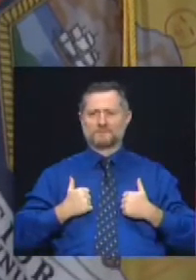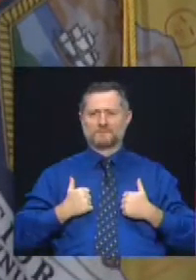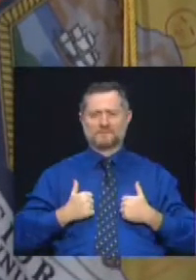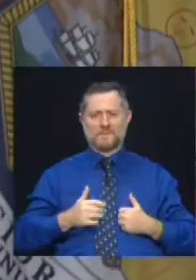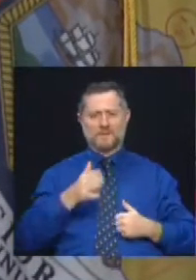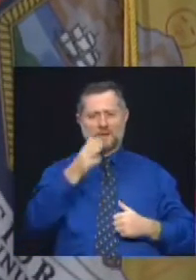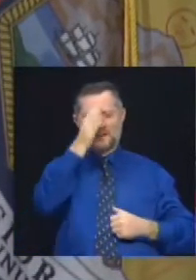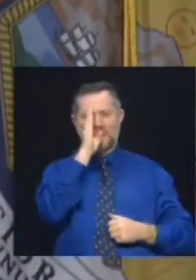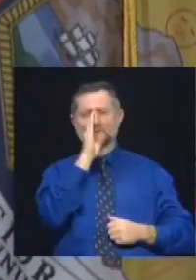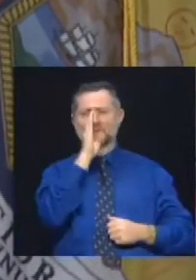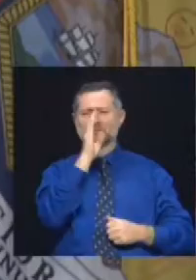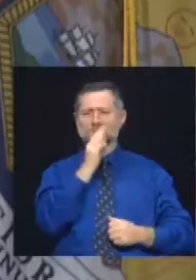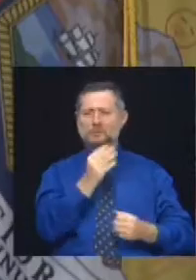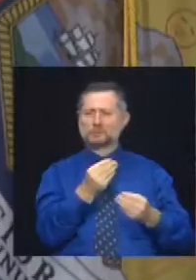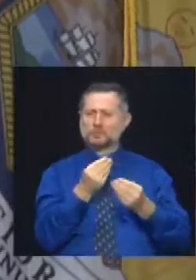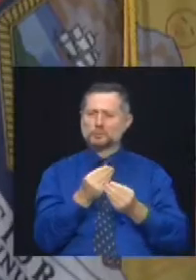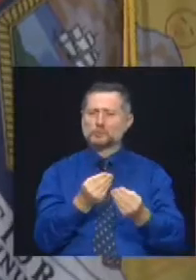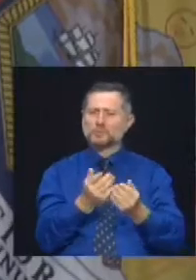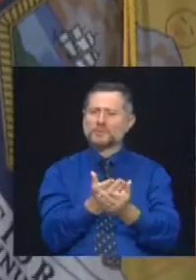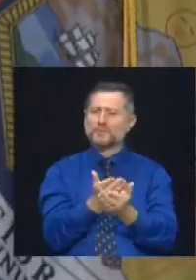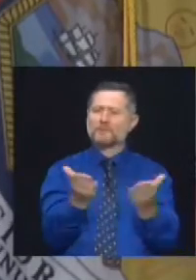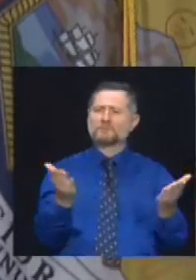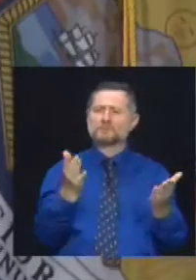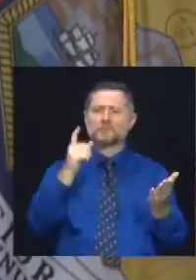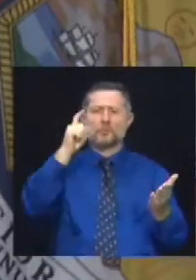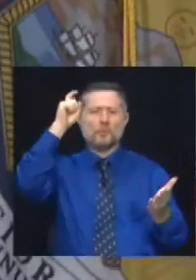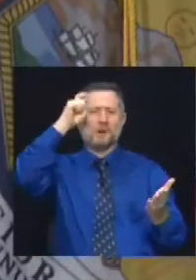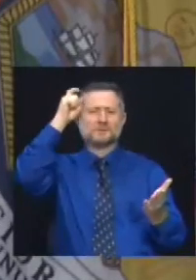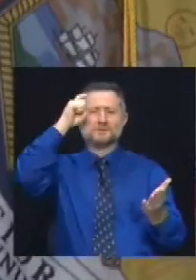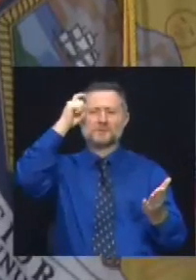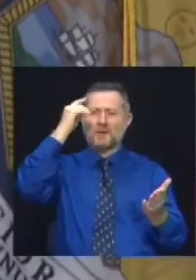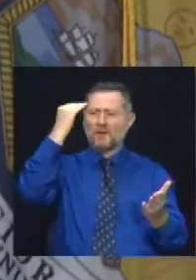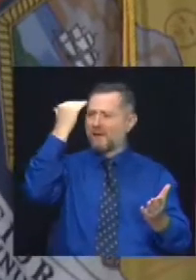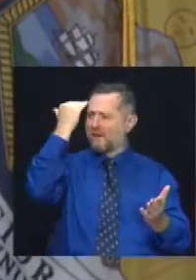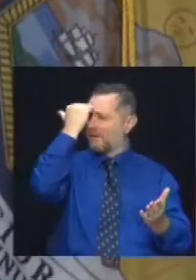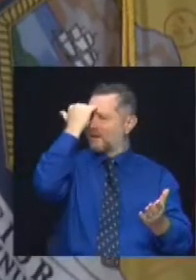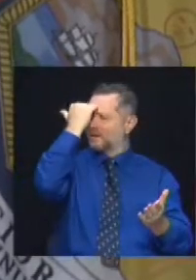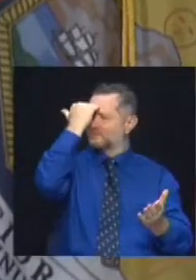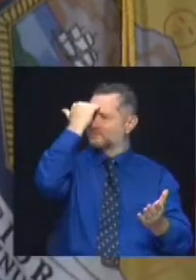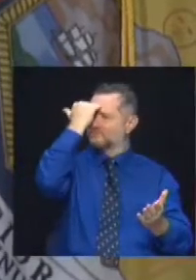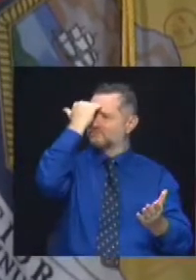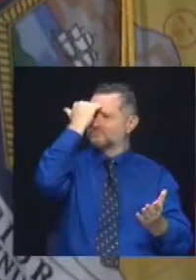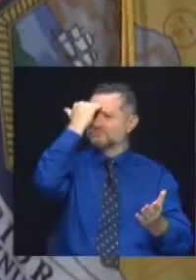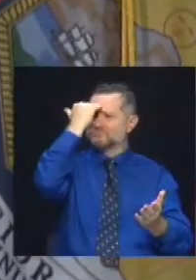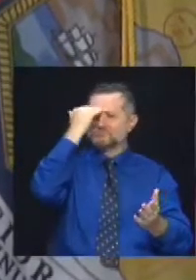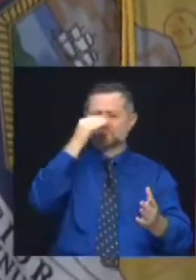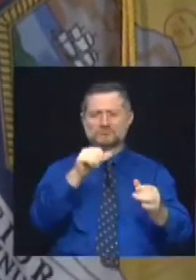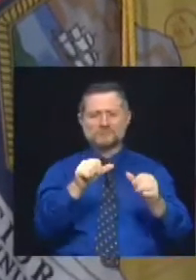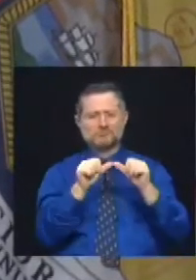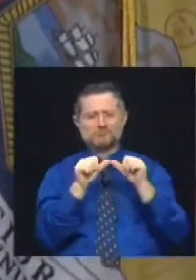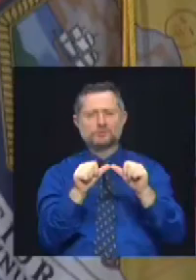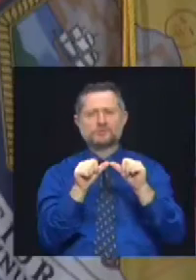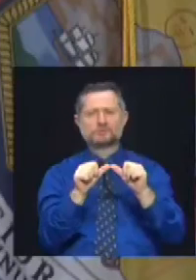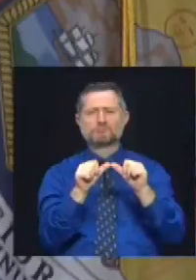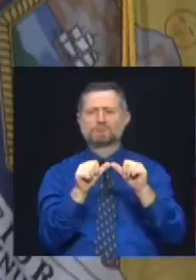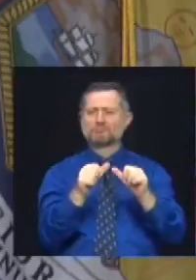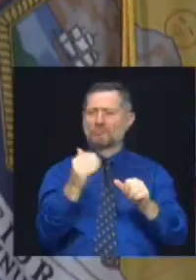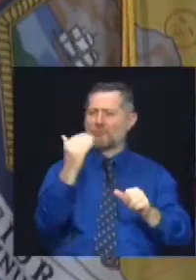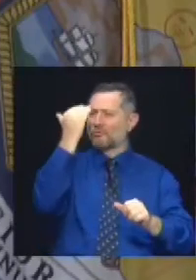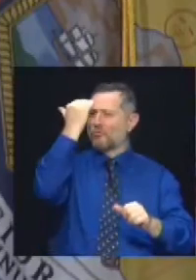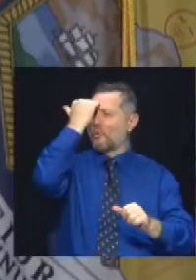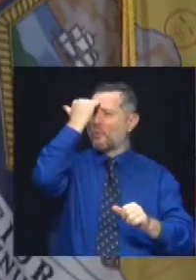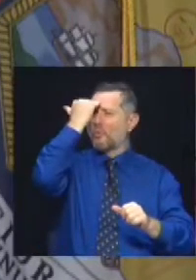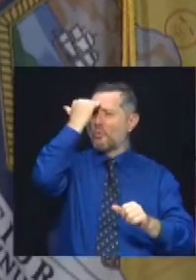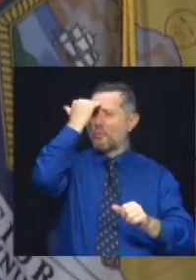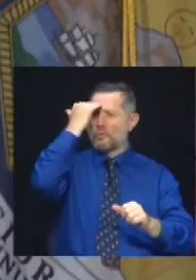give them the wisdom and the wherewithal to have steady hands to know from you where